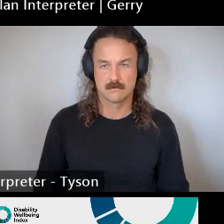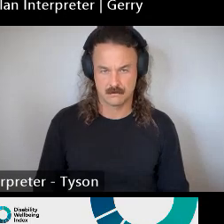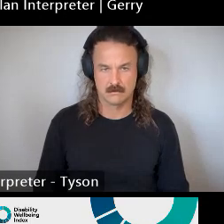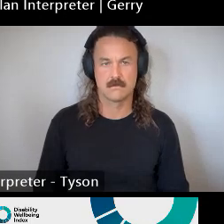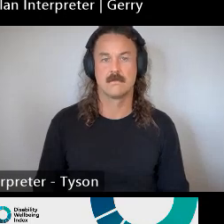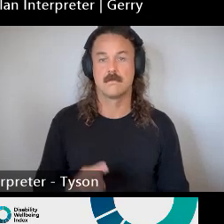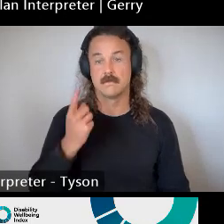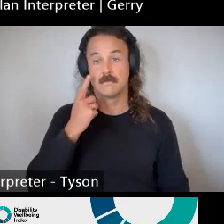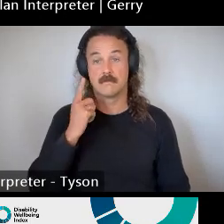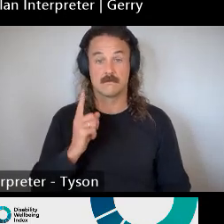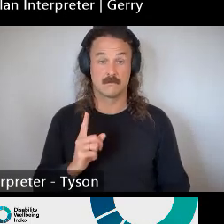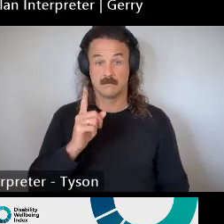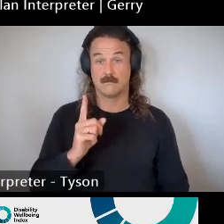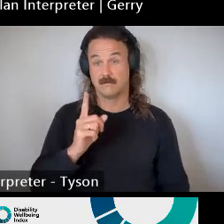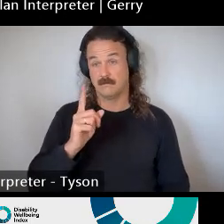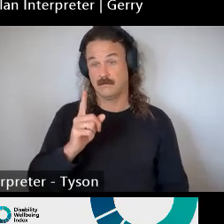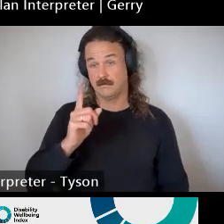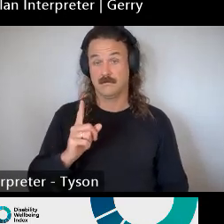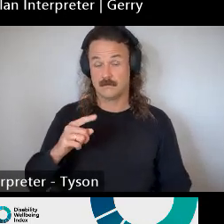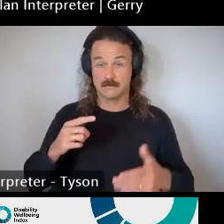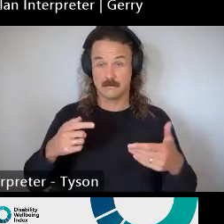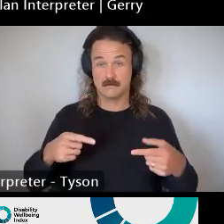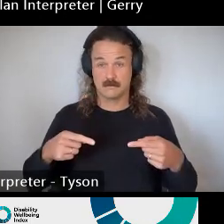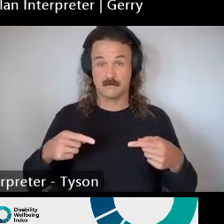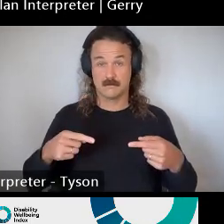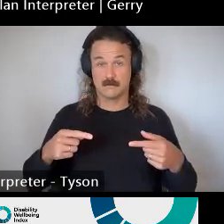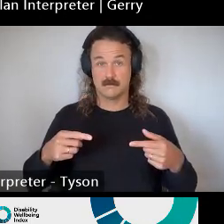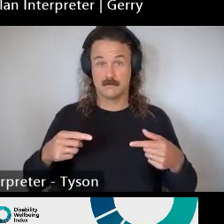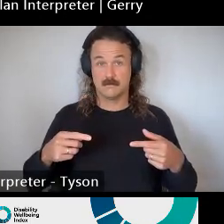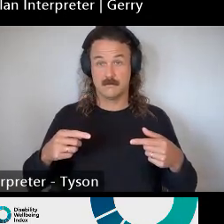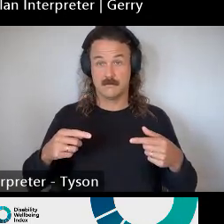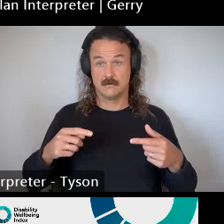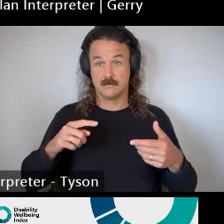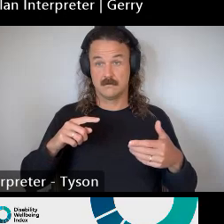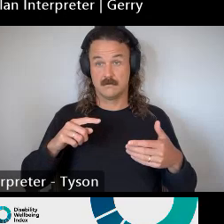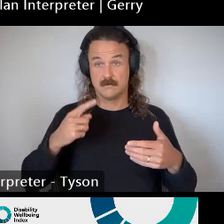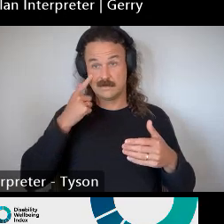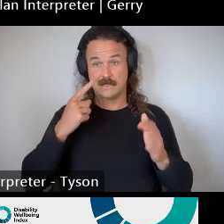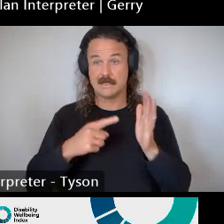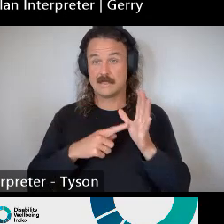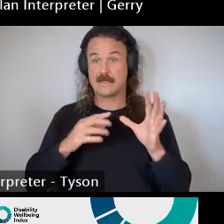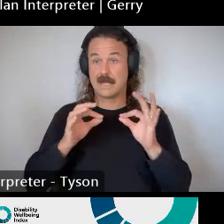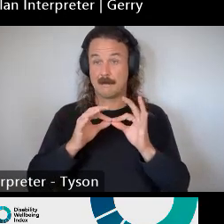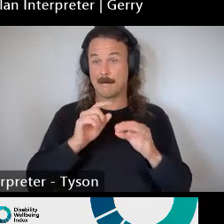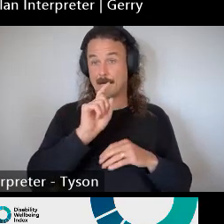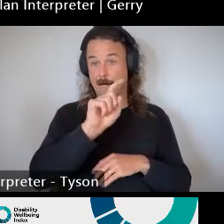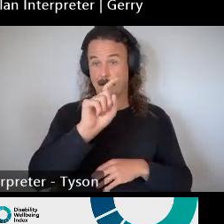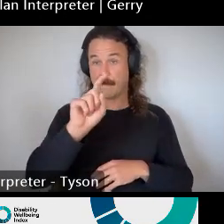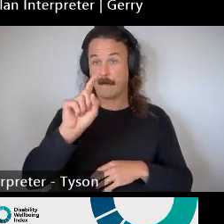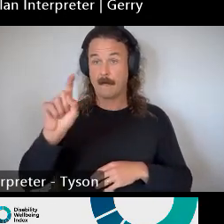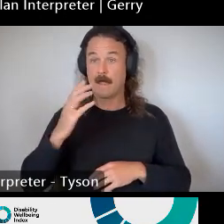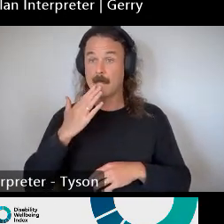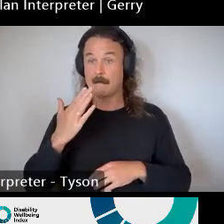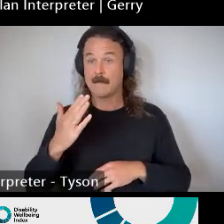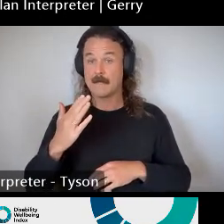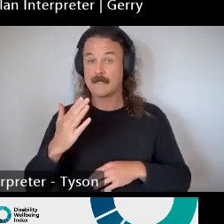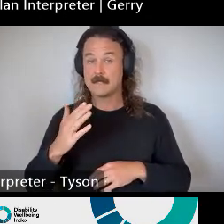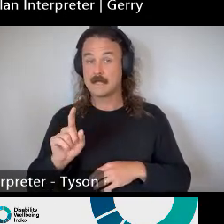website, you're going to see some tabs. Maybe if you play the video again a bit further.